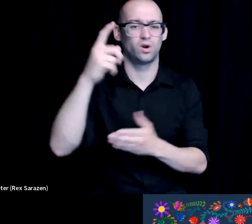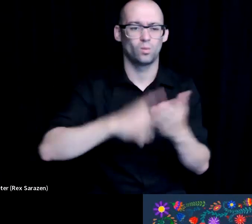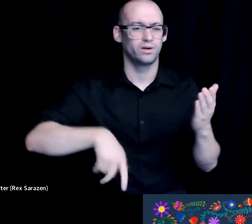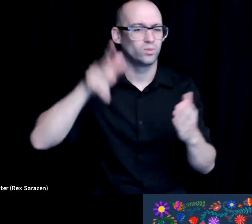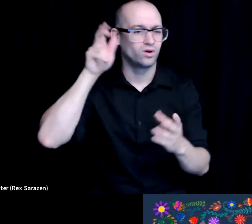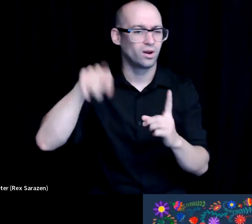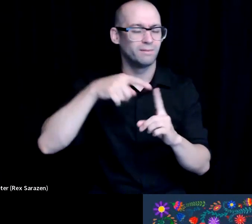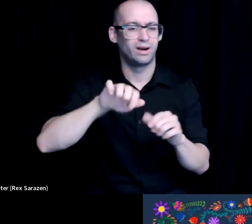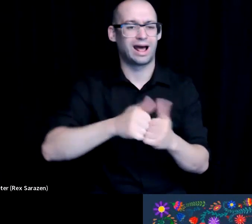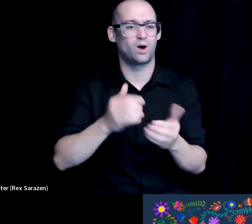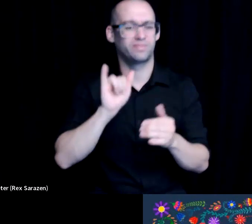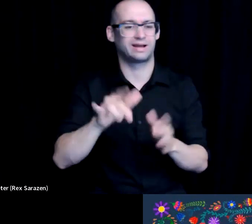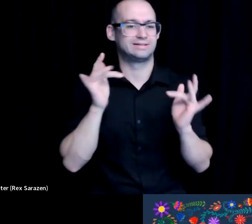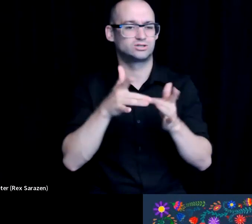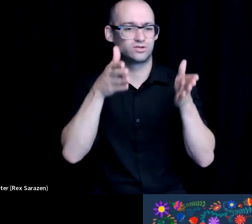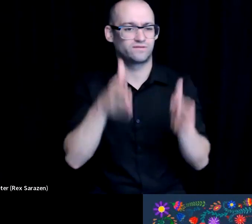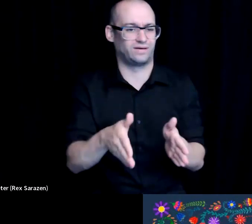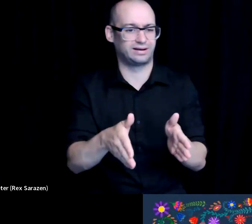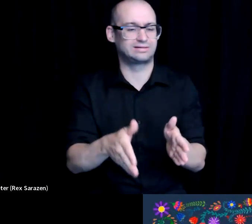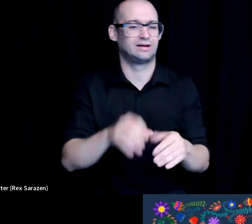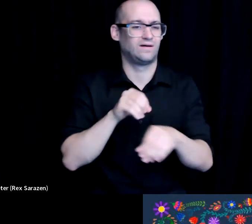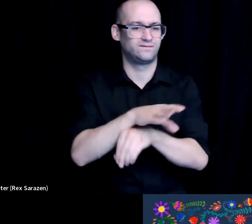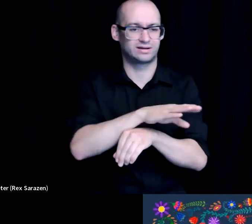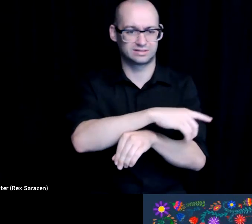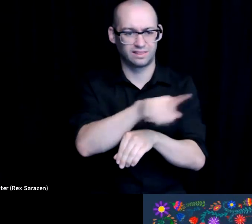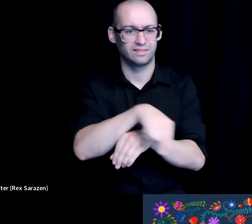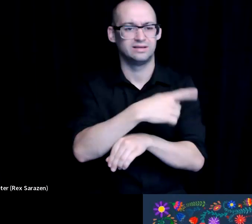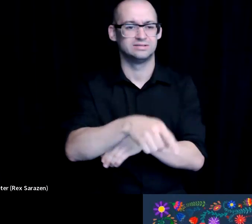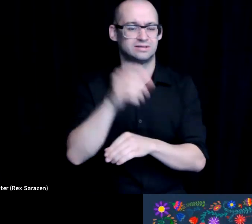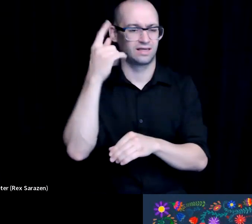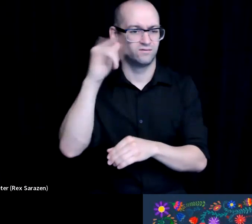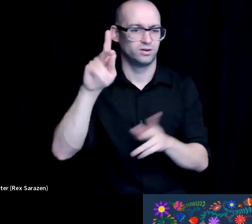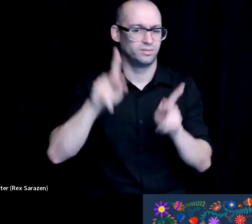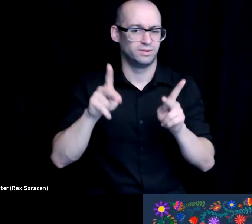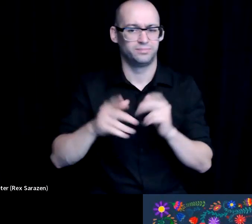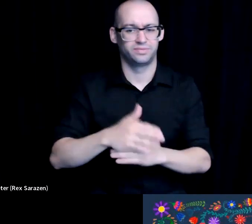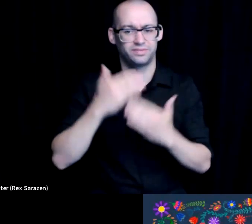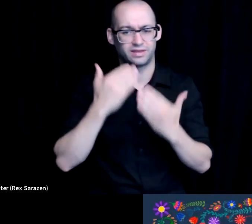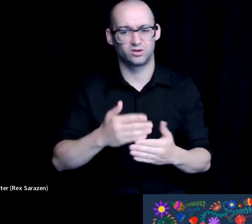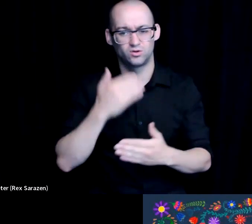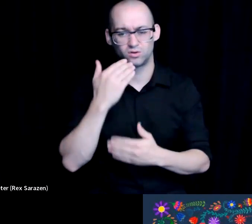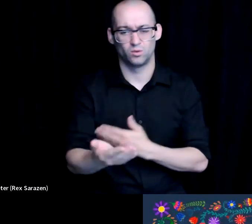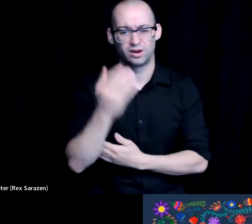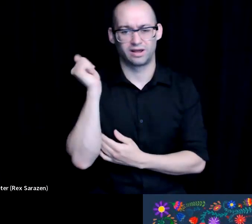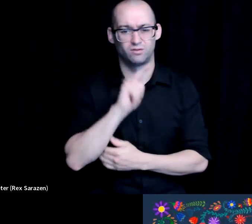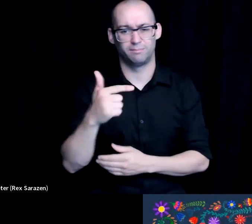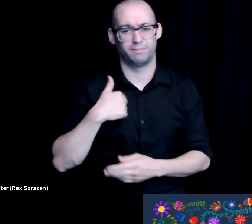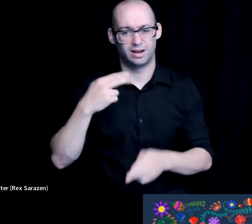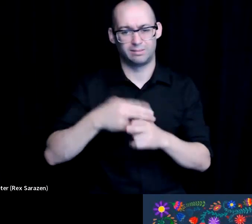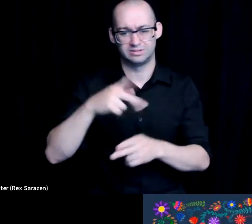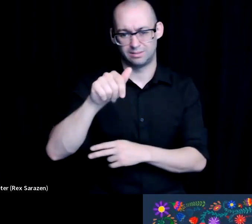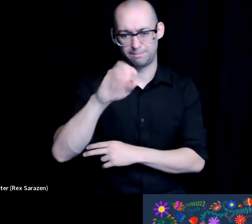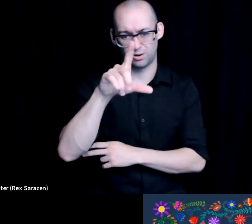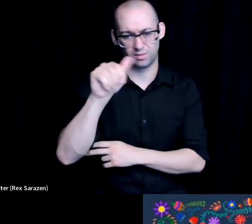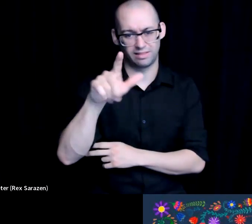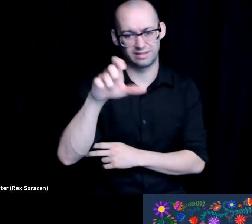divide impacts Latinx and Indigenous Californians. Thank you, Matt, and good morning, everybody. My name is Paola Ilesca, Senior